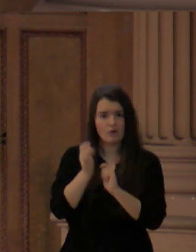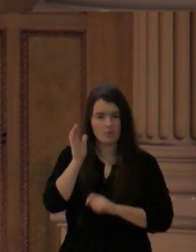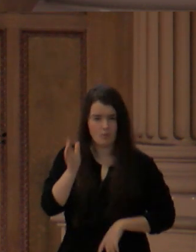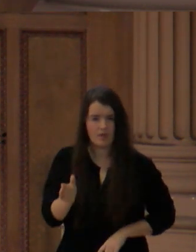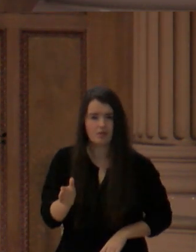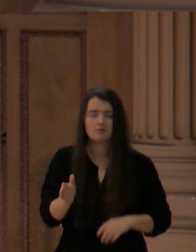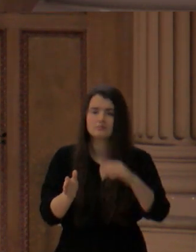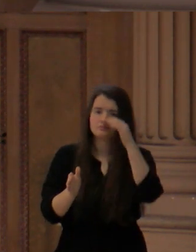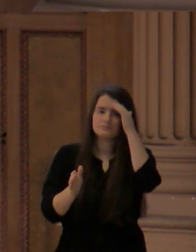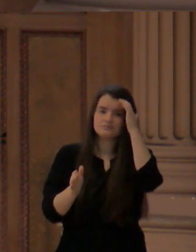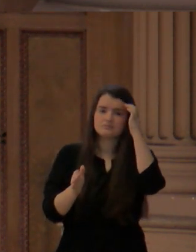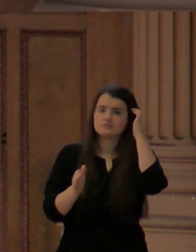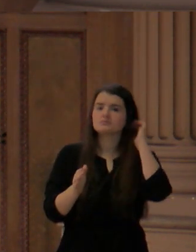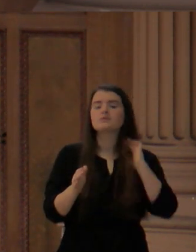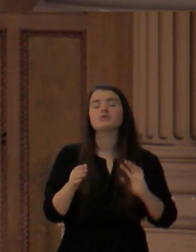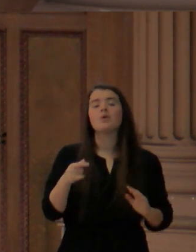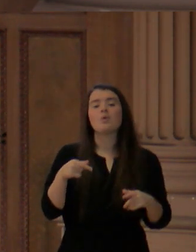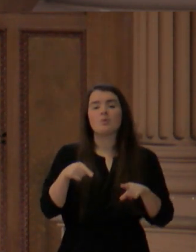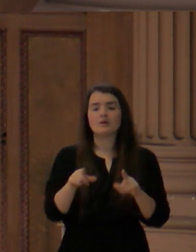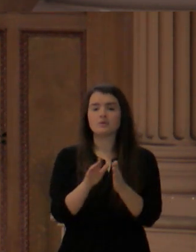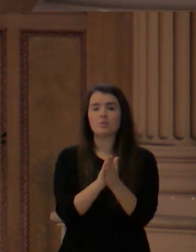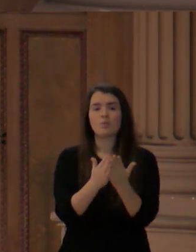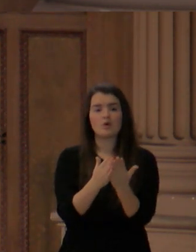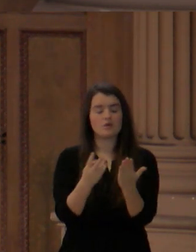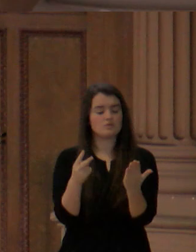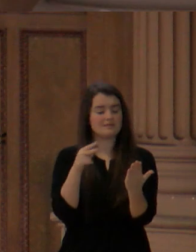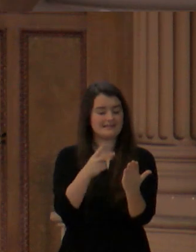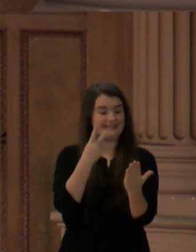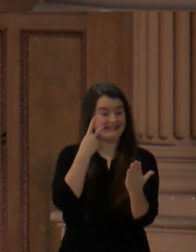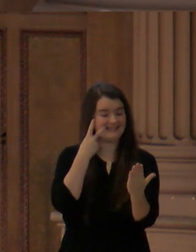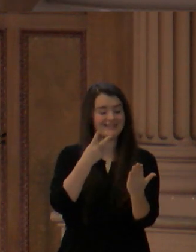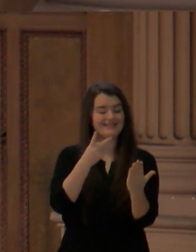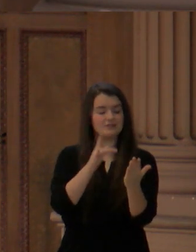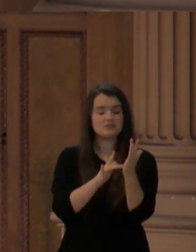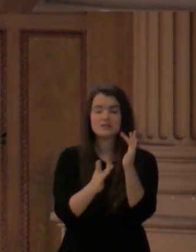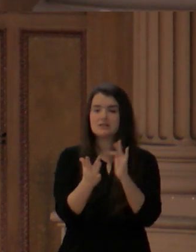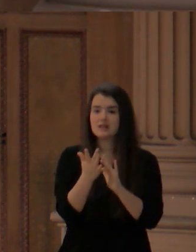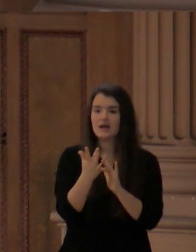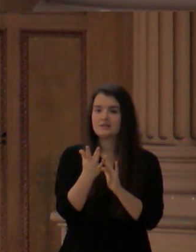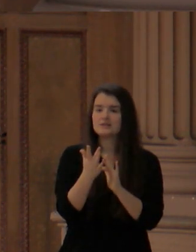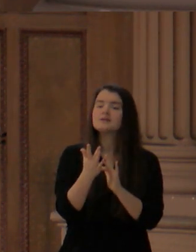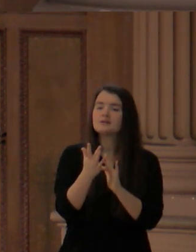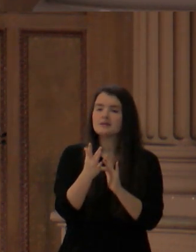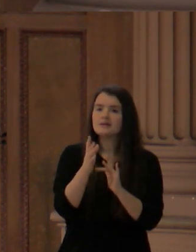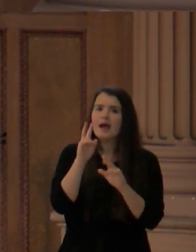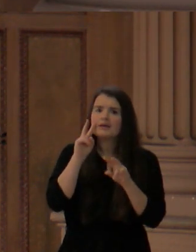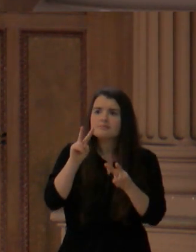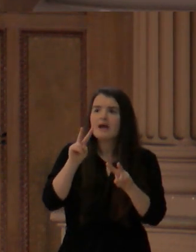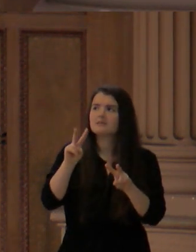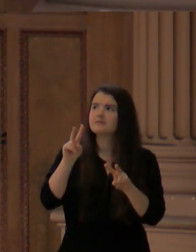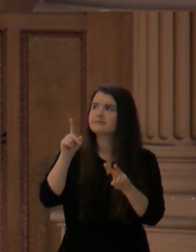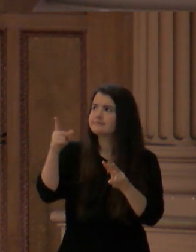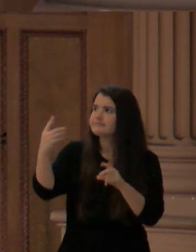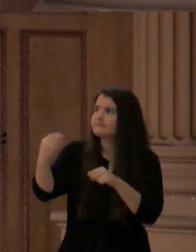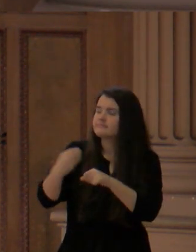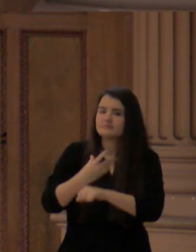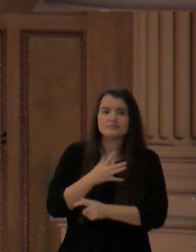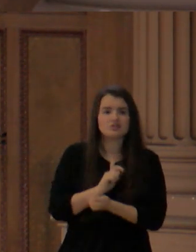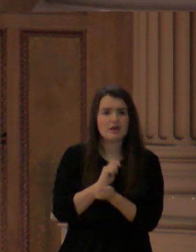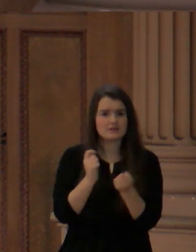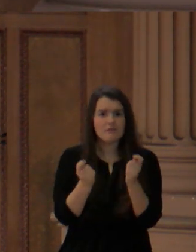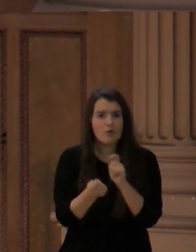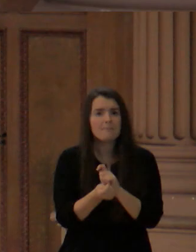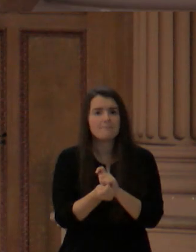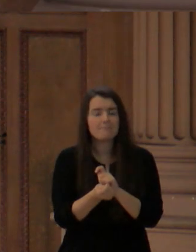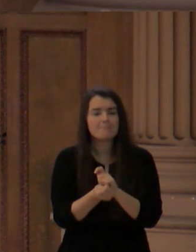we see him there, as we open the word, as we look at his face, we expect to be transformed by him. And one of the ways that you